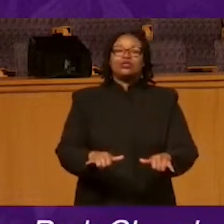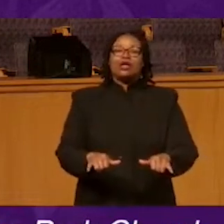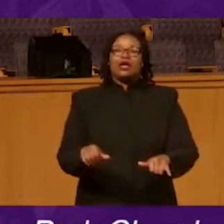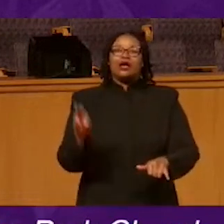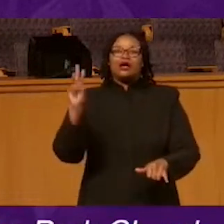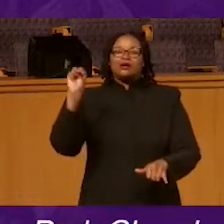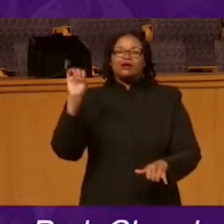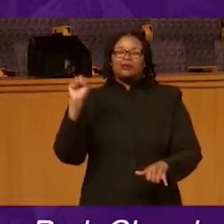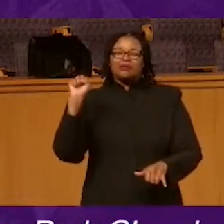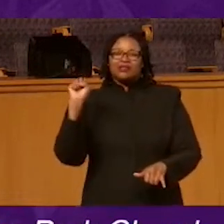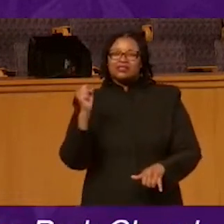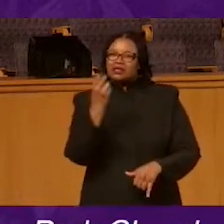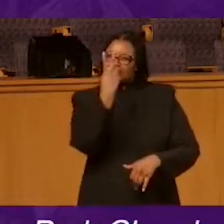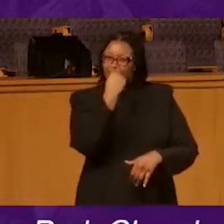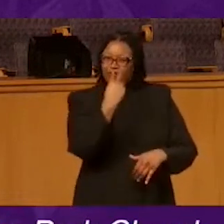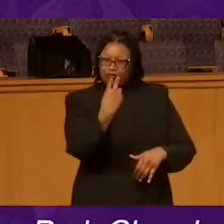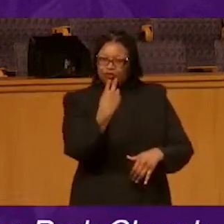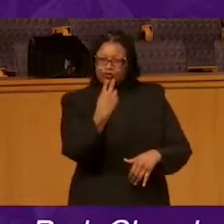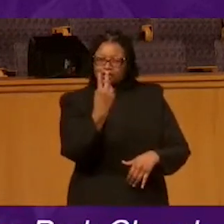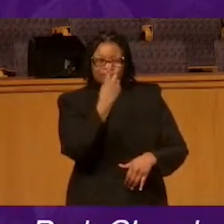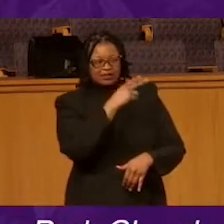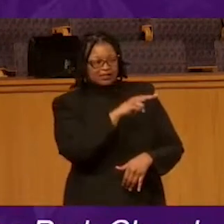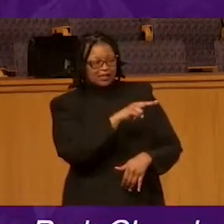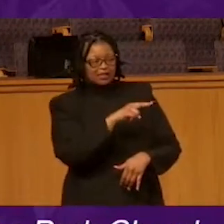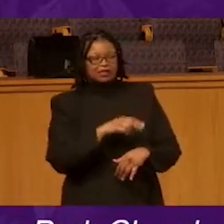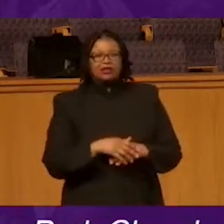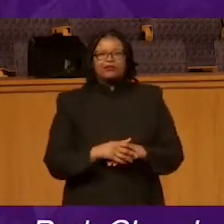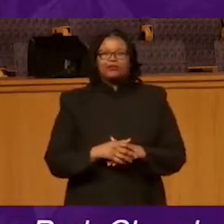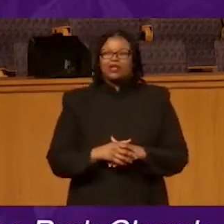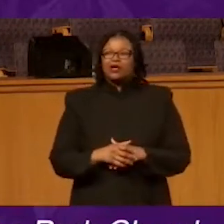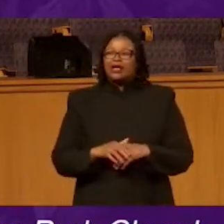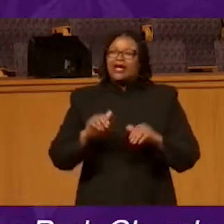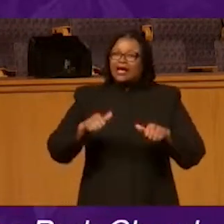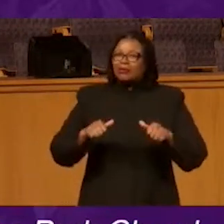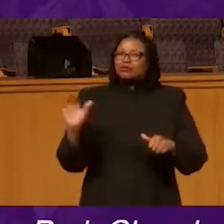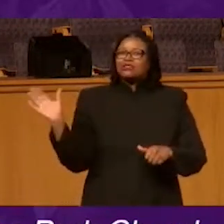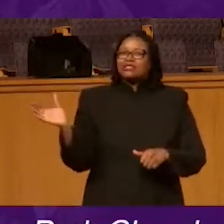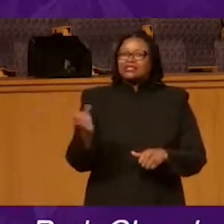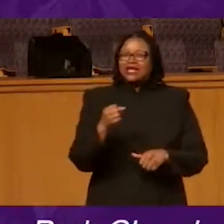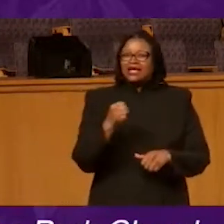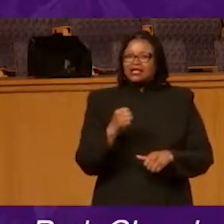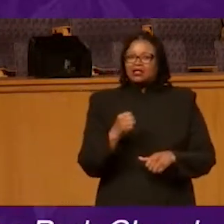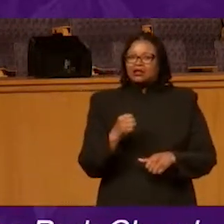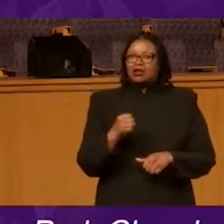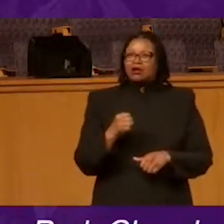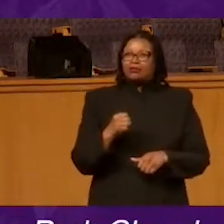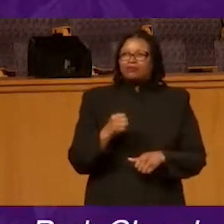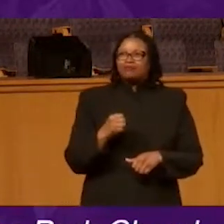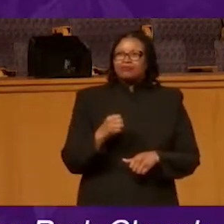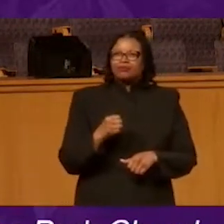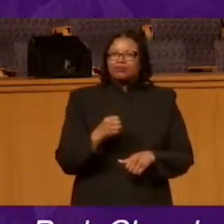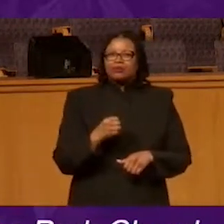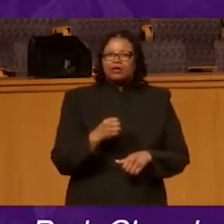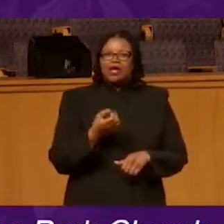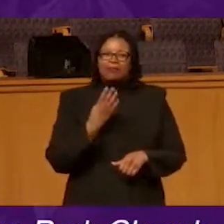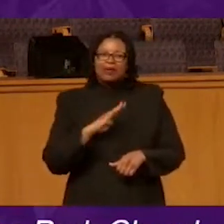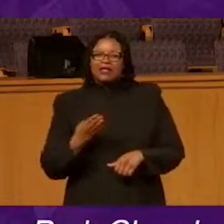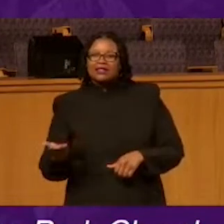misperception. She has been able to take slights with grace.